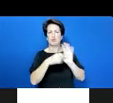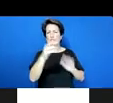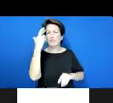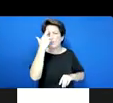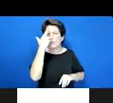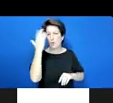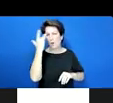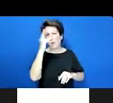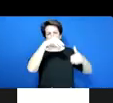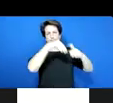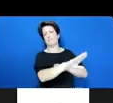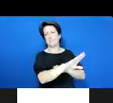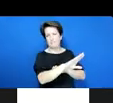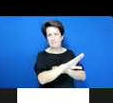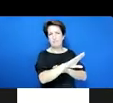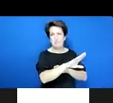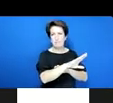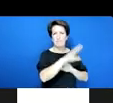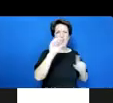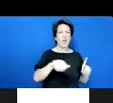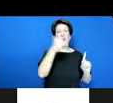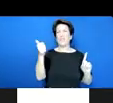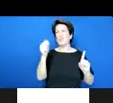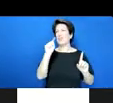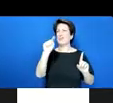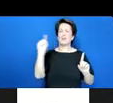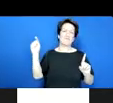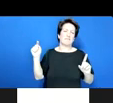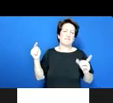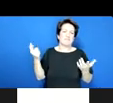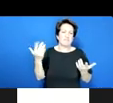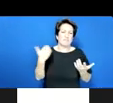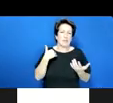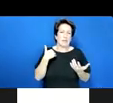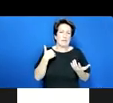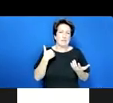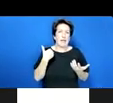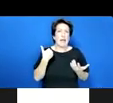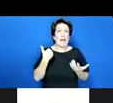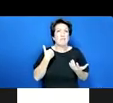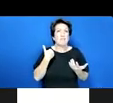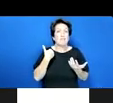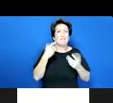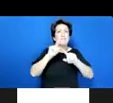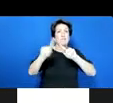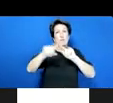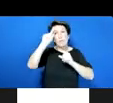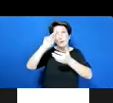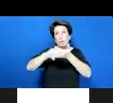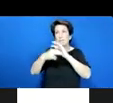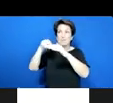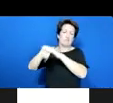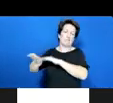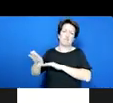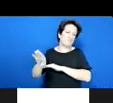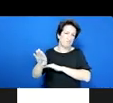being there. In other spaces, there isn't really that you know, dual I guess, purpose for being in the